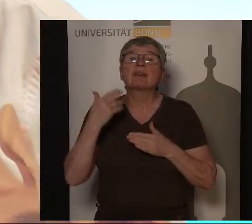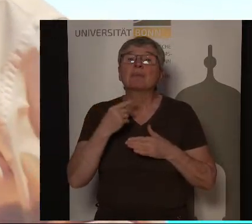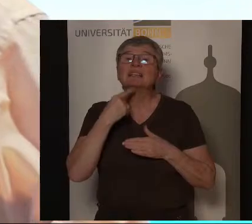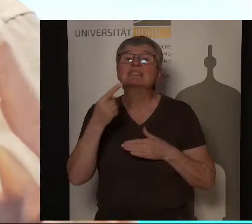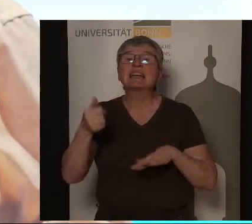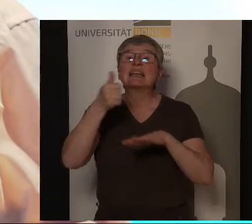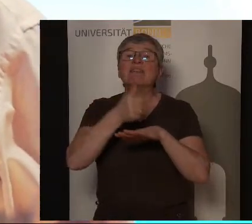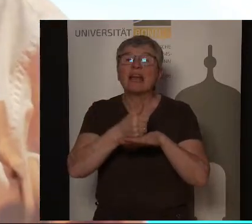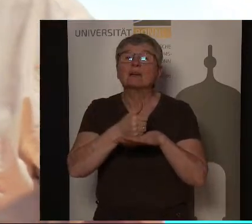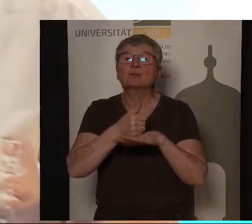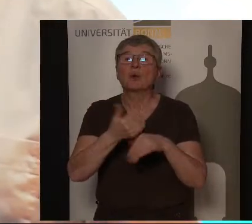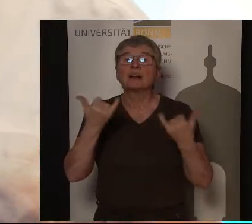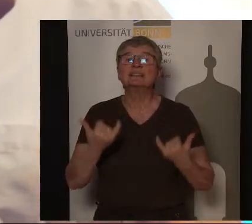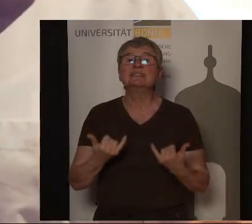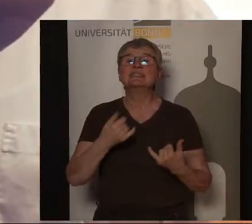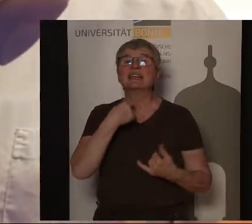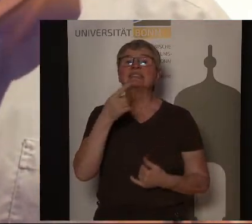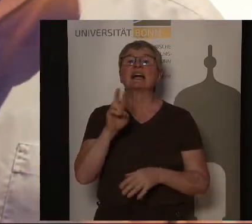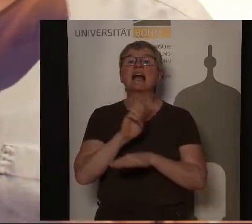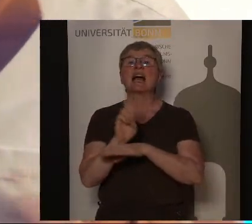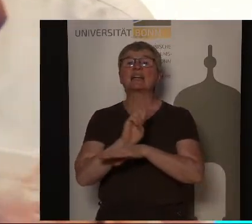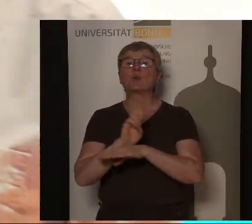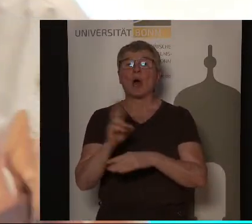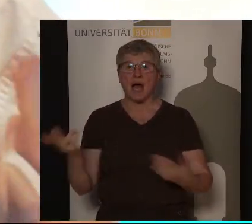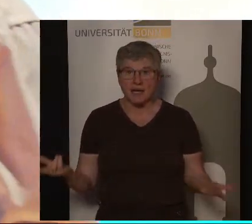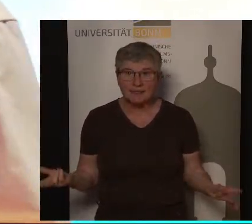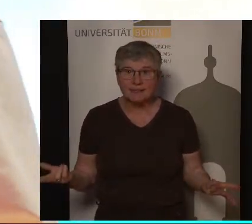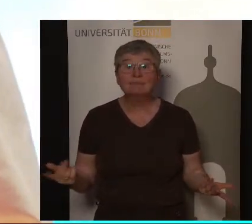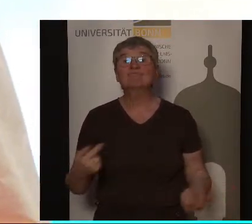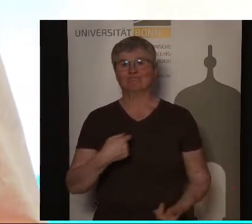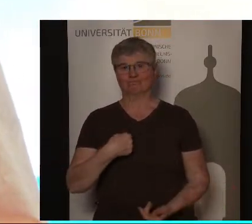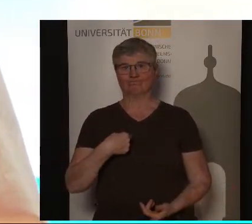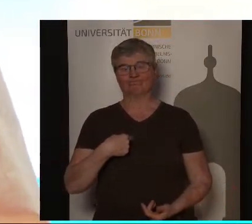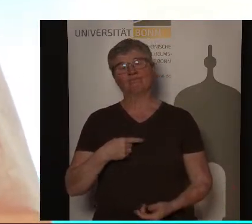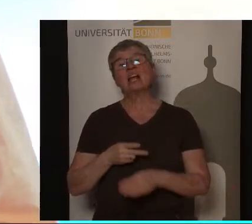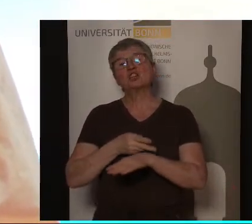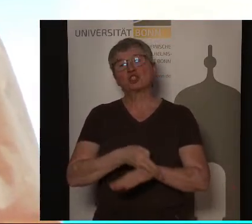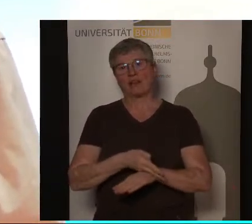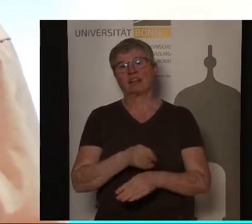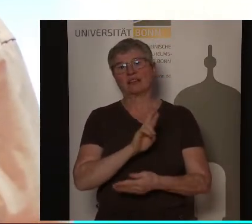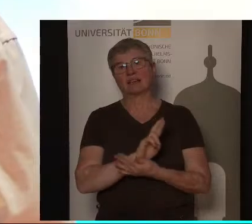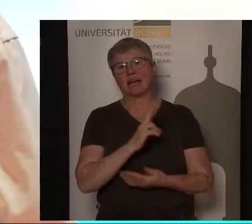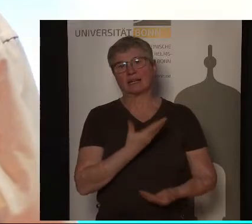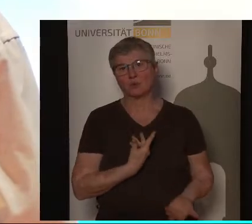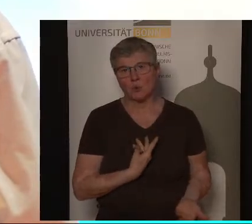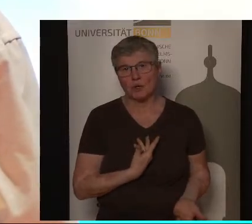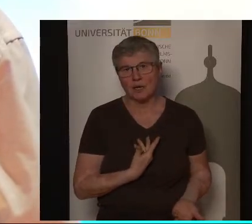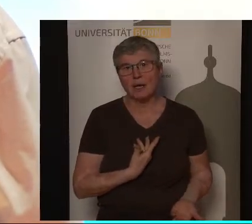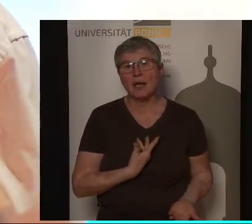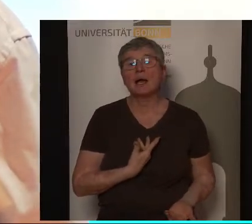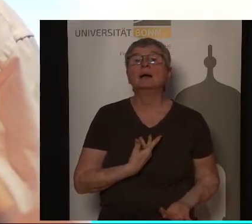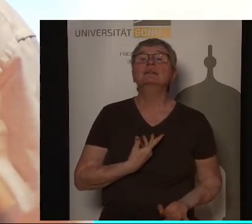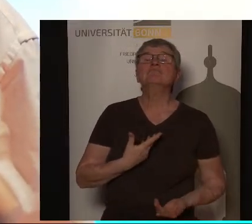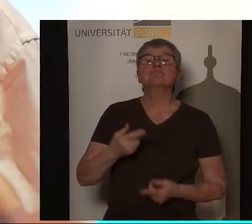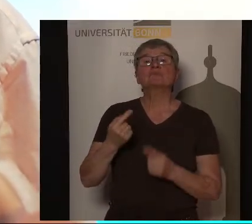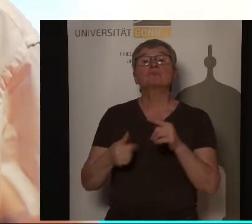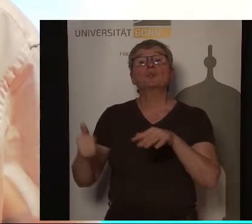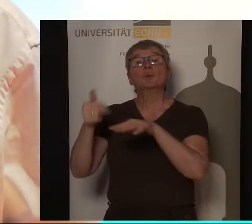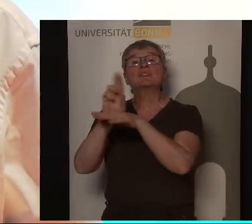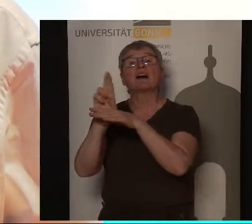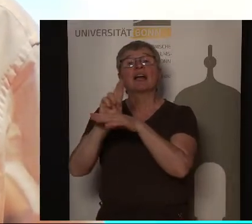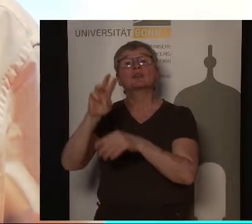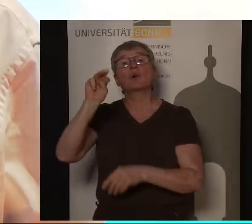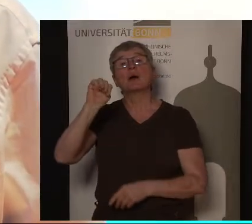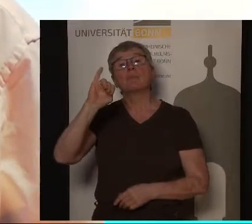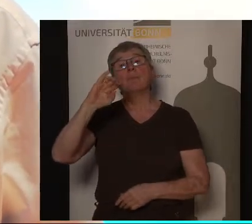Because we, as the rectorate, or we're like the headmasters if we were a school. So I'm a